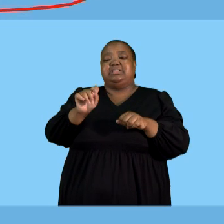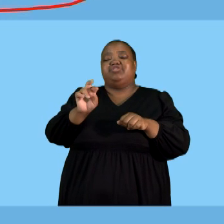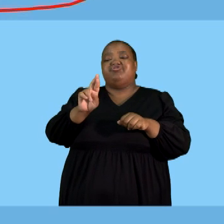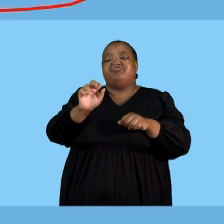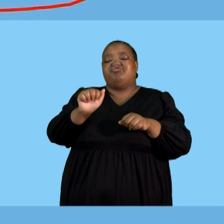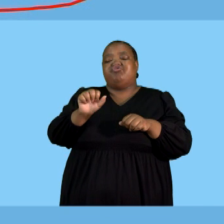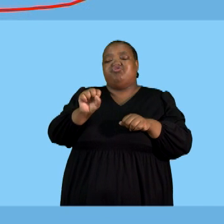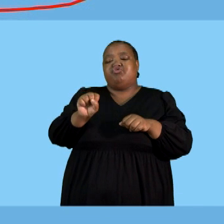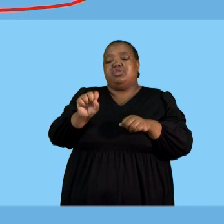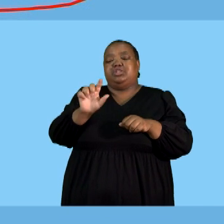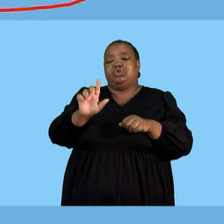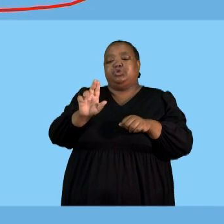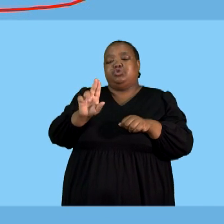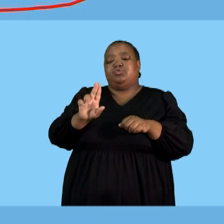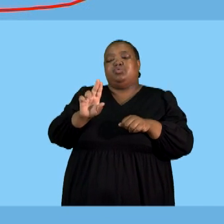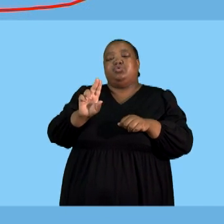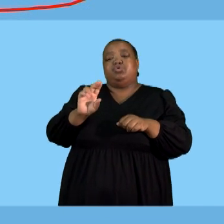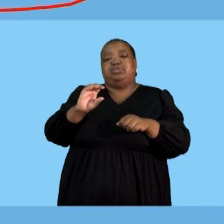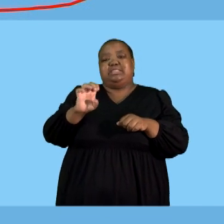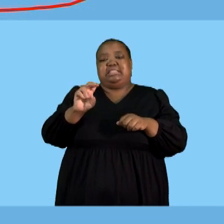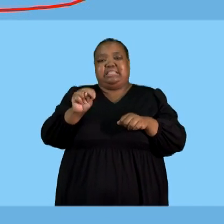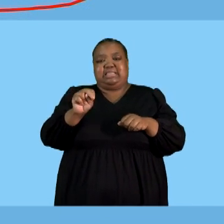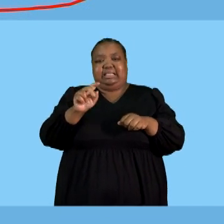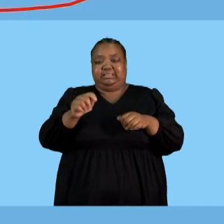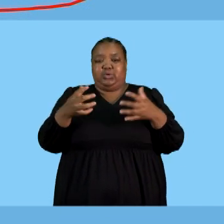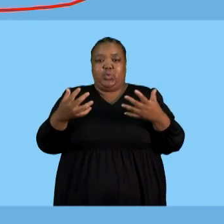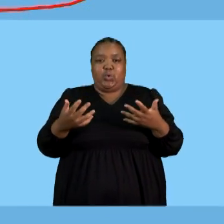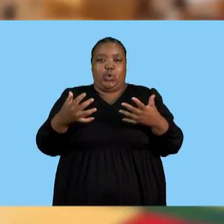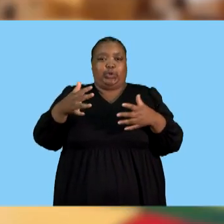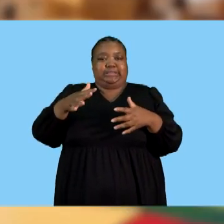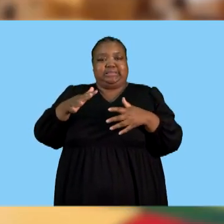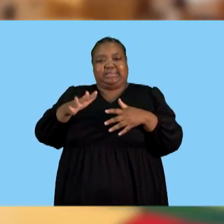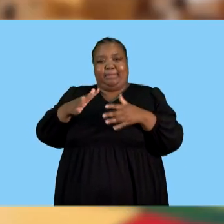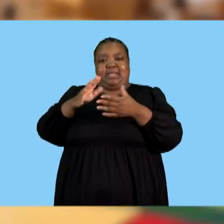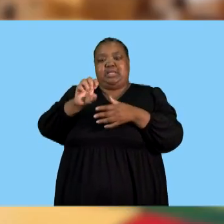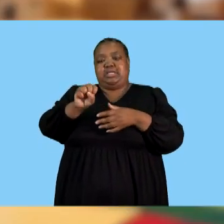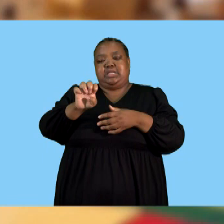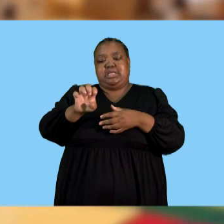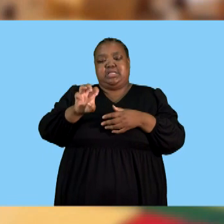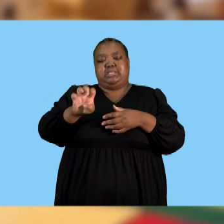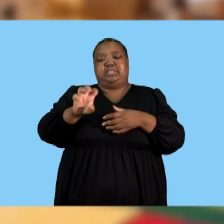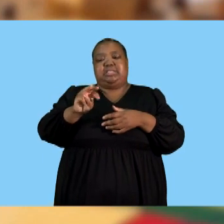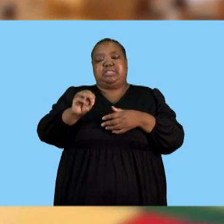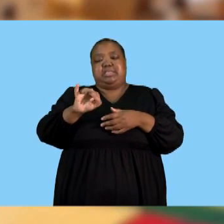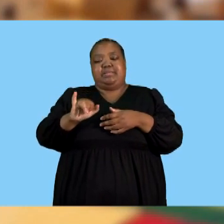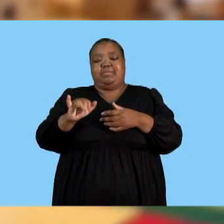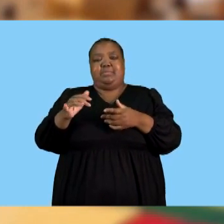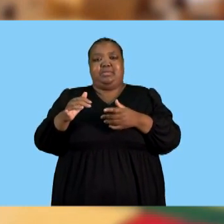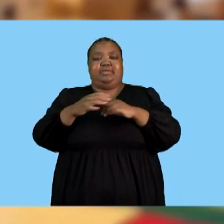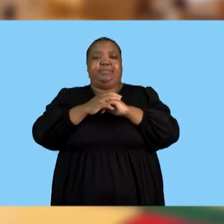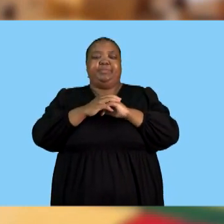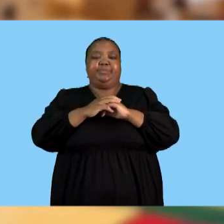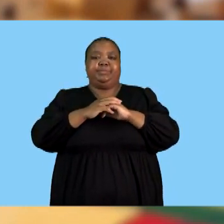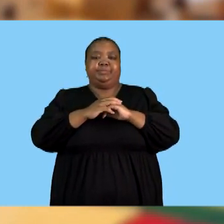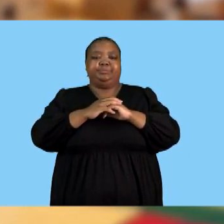is translucent, or we can say that substance is semi-transparent, because it allows some of the light to pass through and some of it